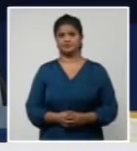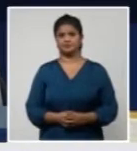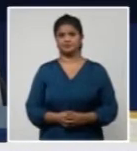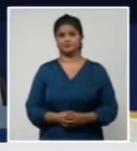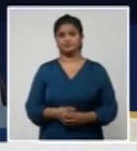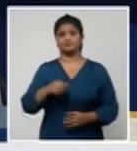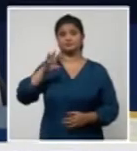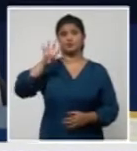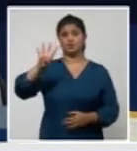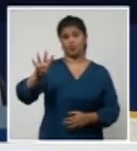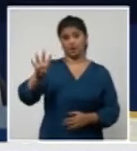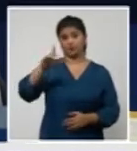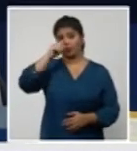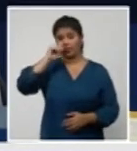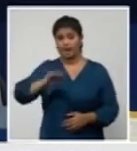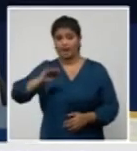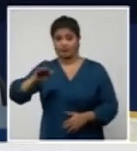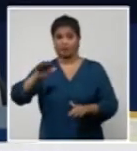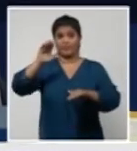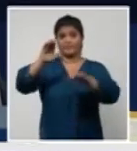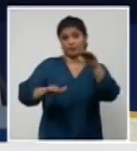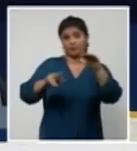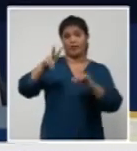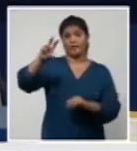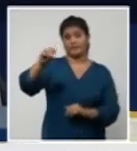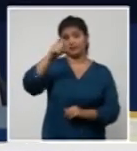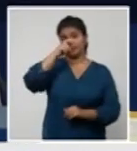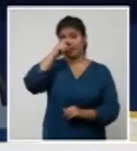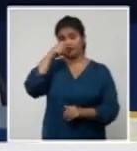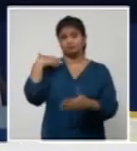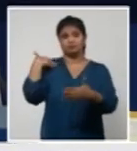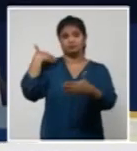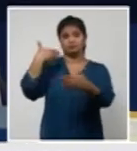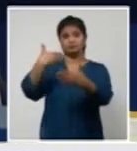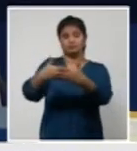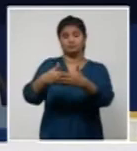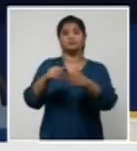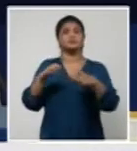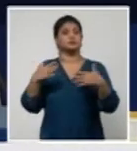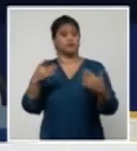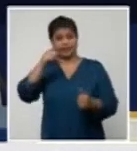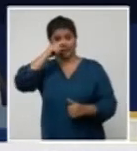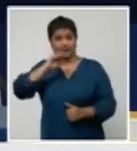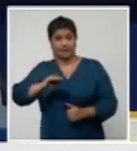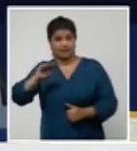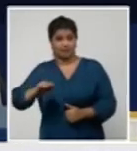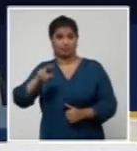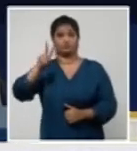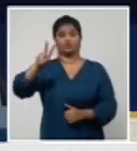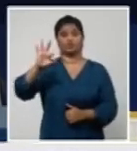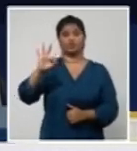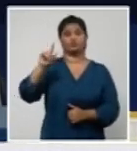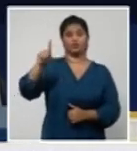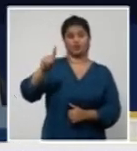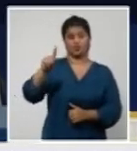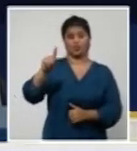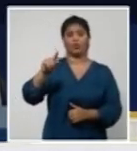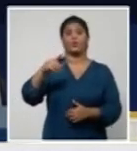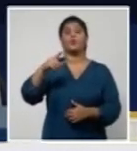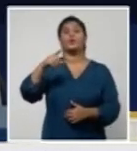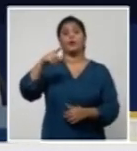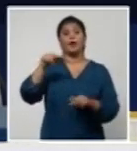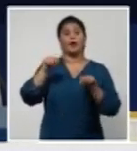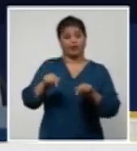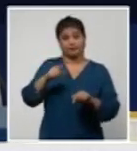Havana. But the measures that are being taken in the capital by the defense councils and provincial and municipal